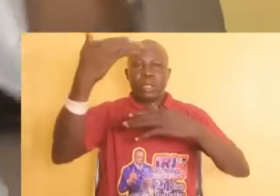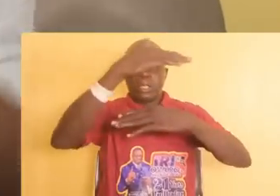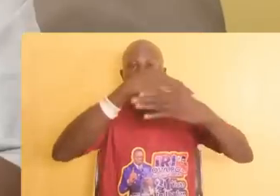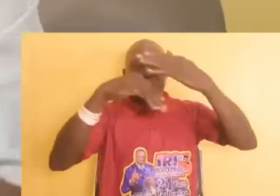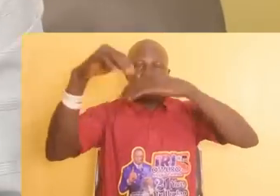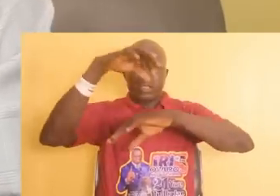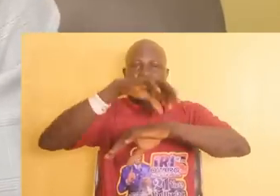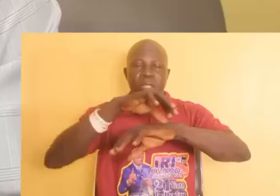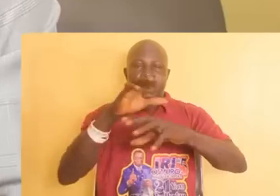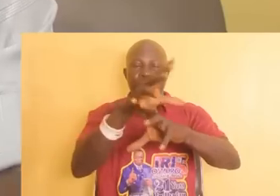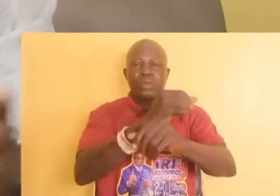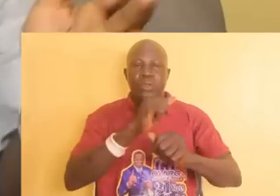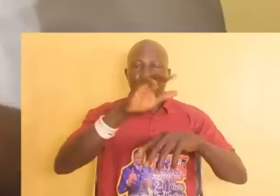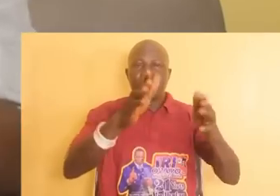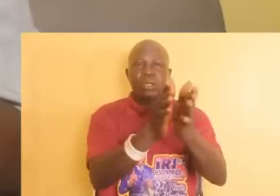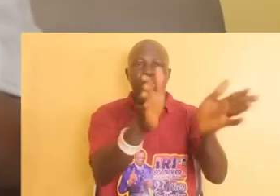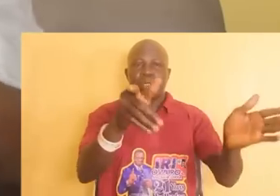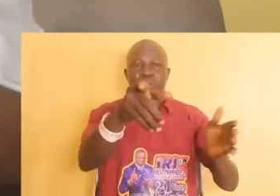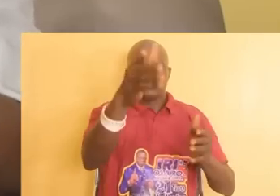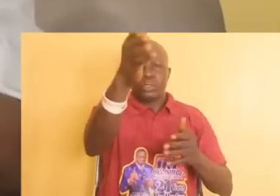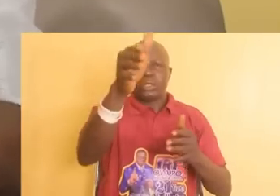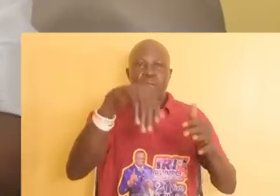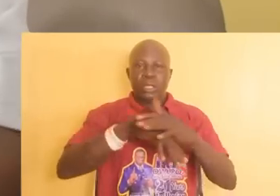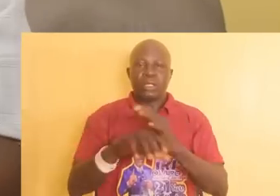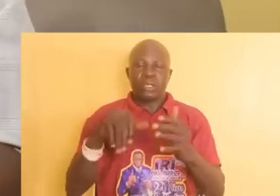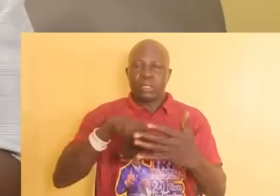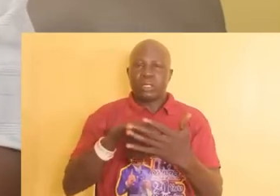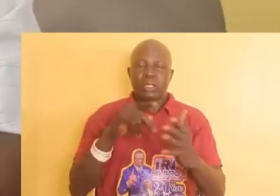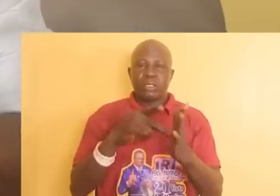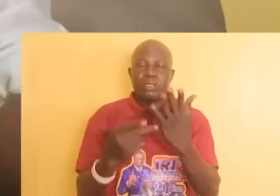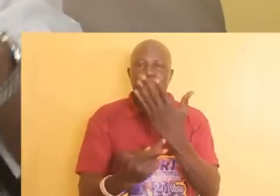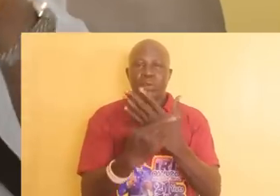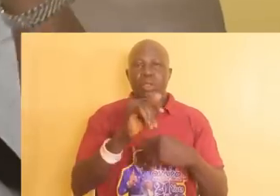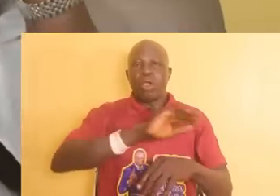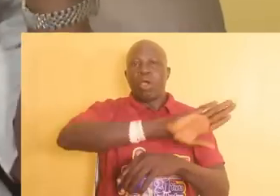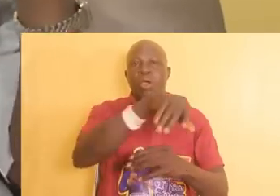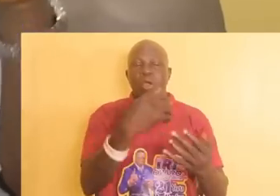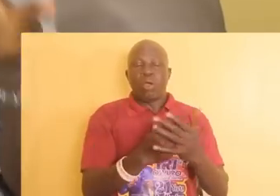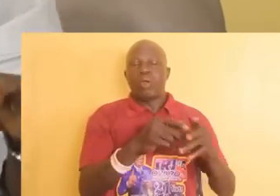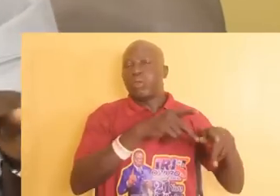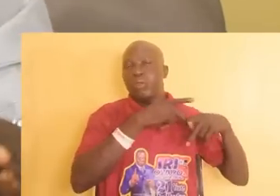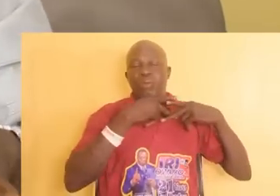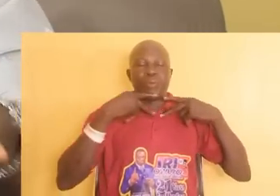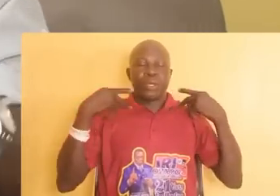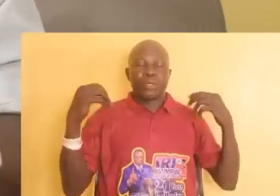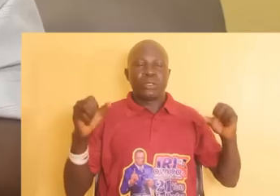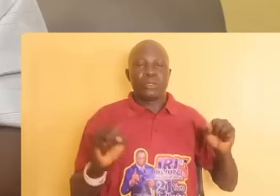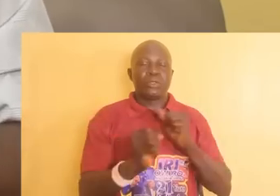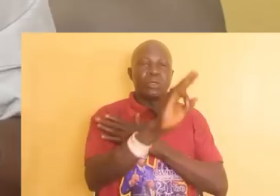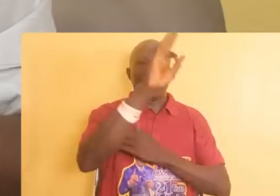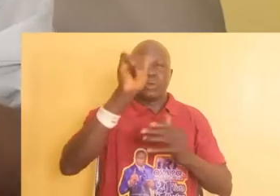gba nbe god will let you know laarin pade won yi in this program gba won ko olorun si na ta bi cho pata